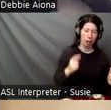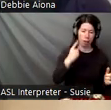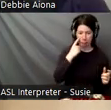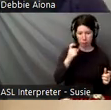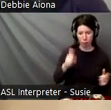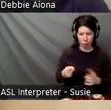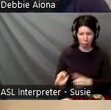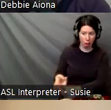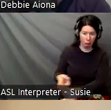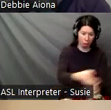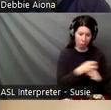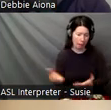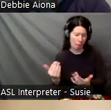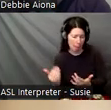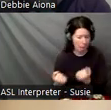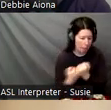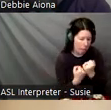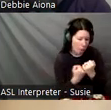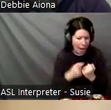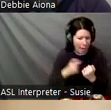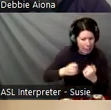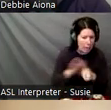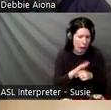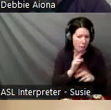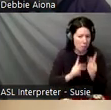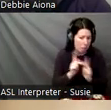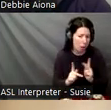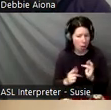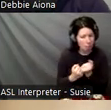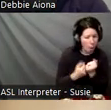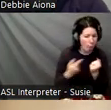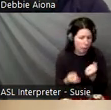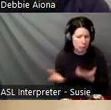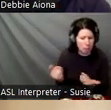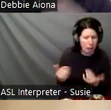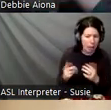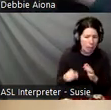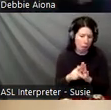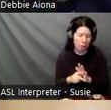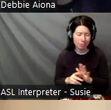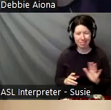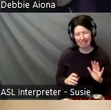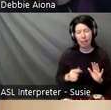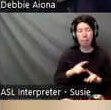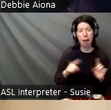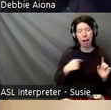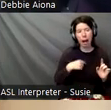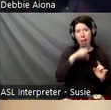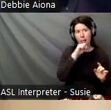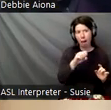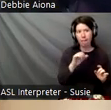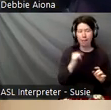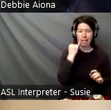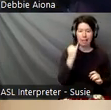rally people, like, you know, to get the numbers to, you know, get some policy worked on that. But I really love the idea of like a